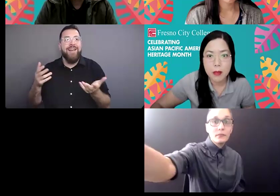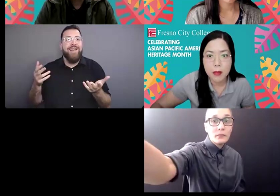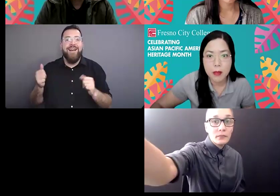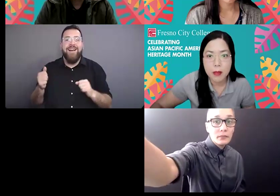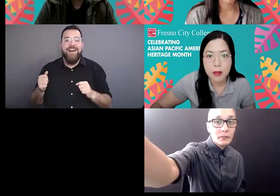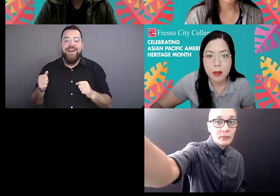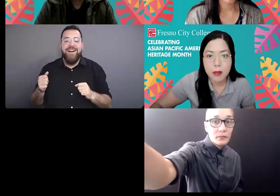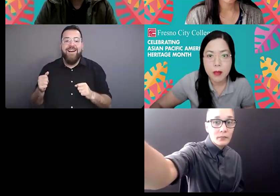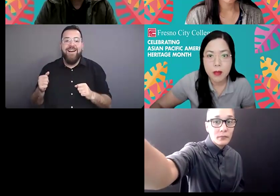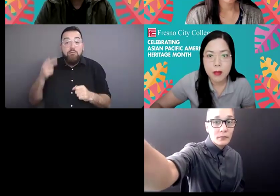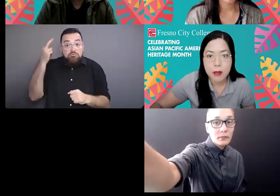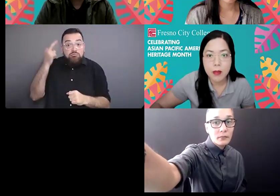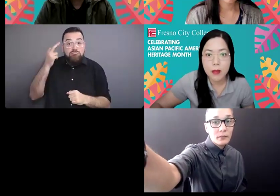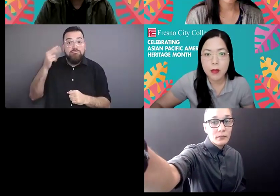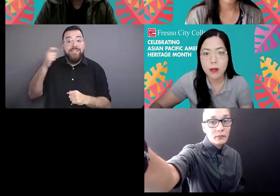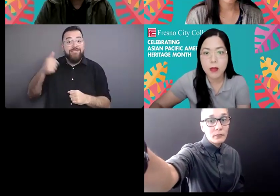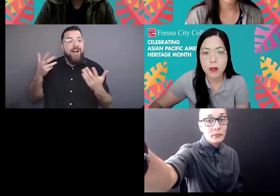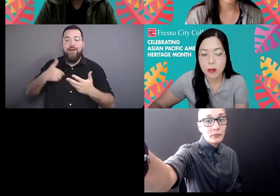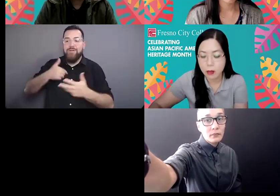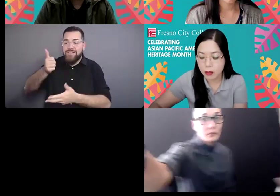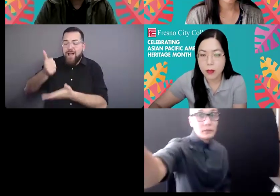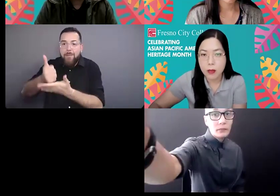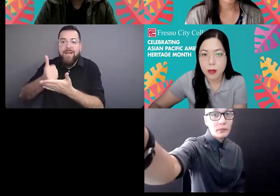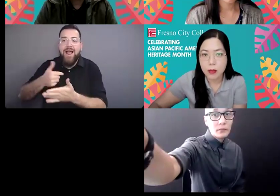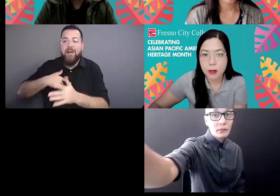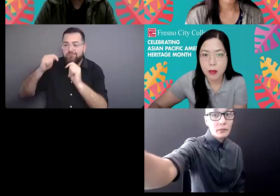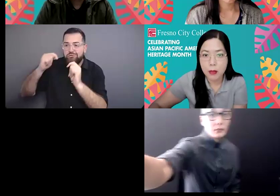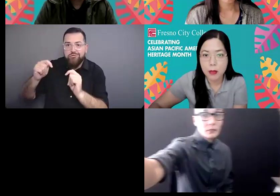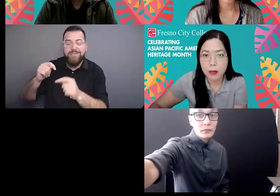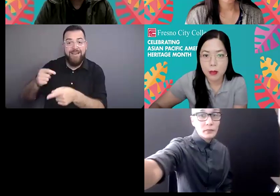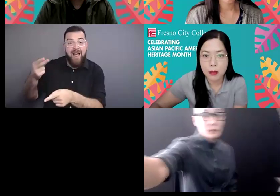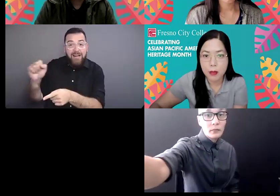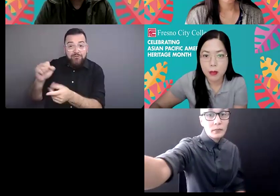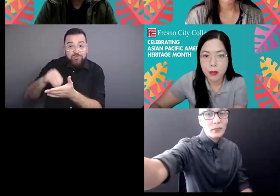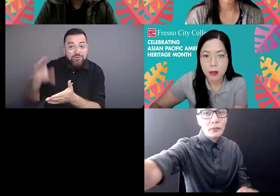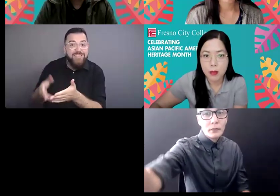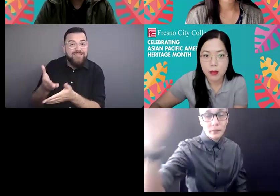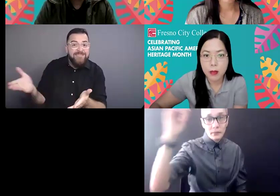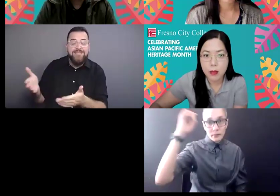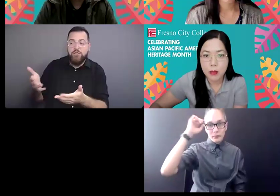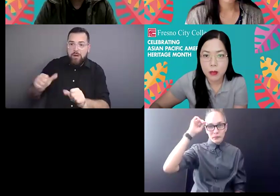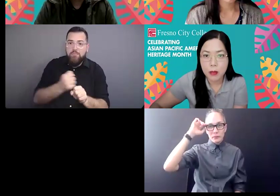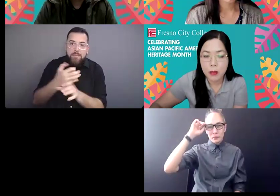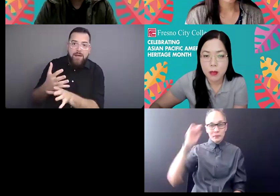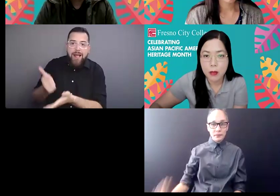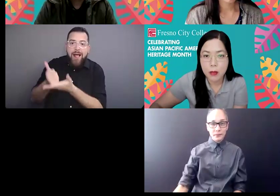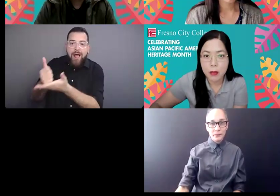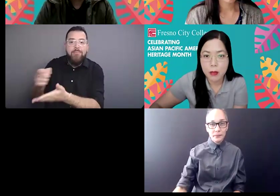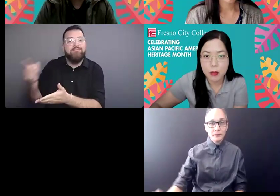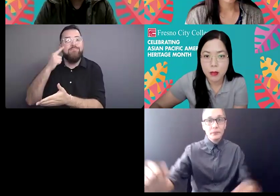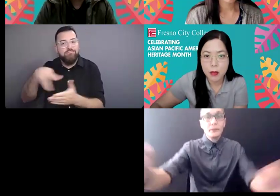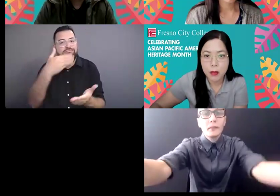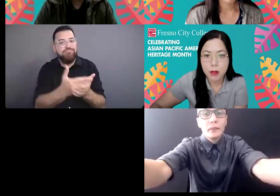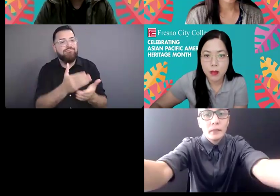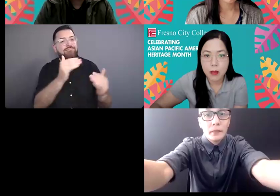I was also helping and tutoring current high school students to help them prepare for their journey into higher education. And so I did that for